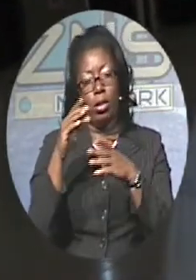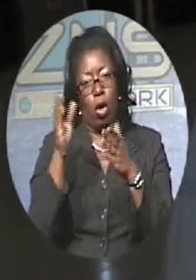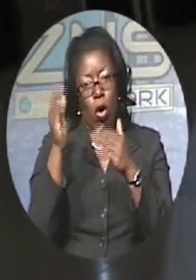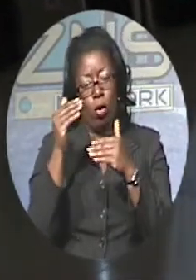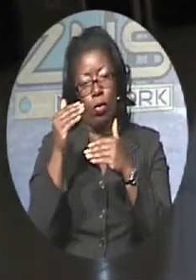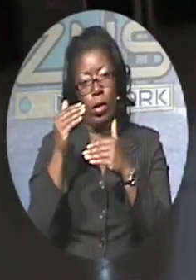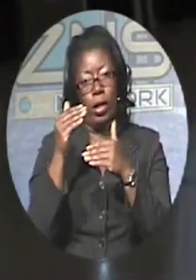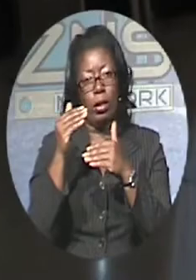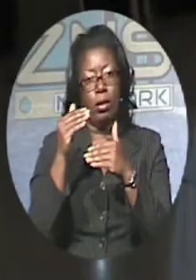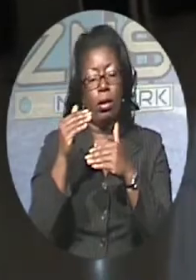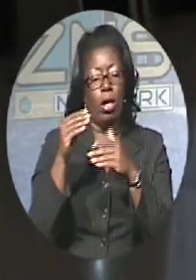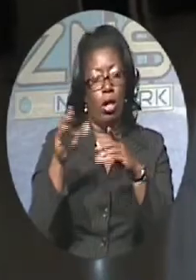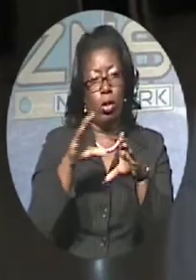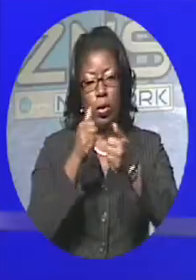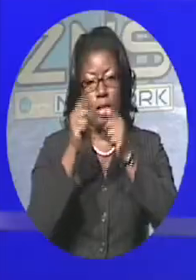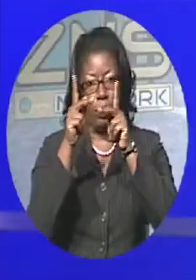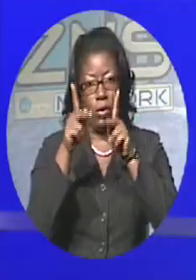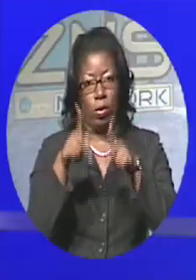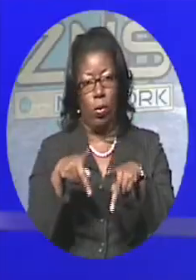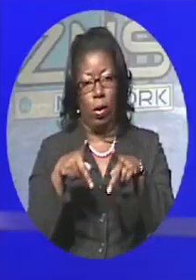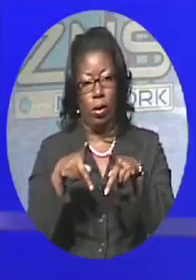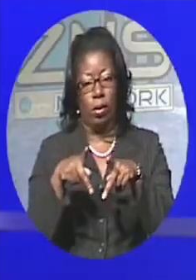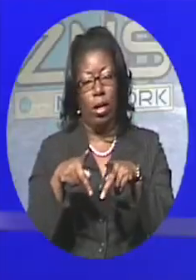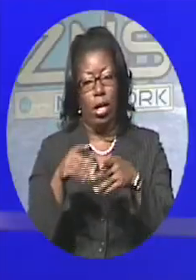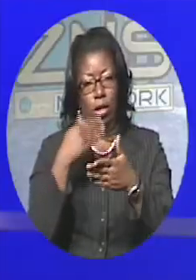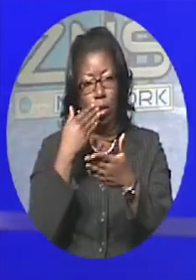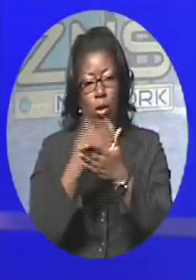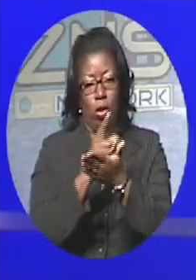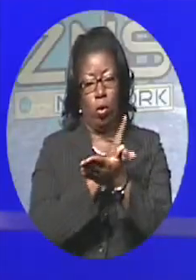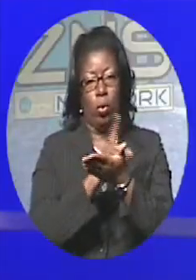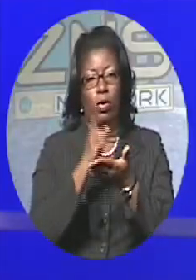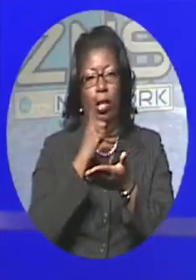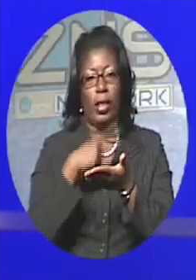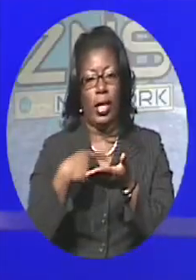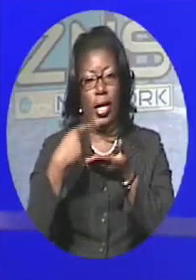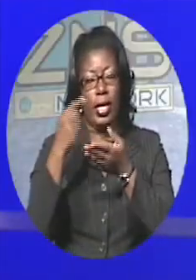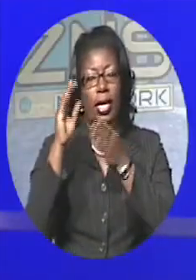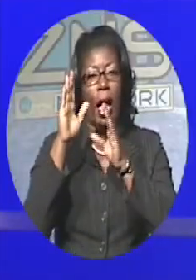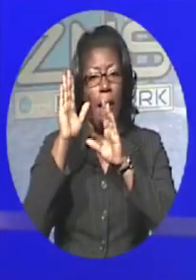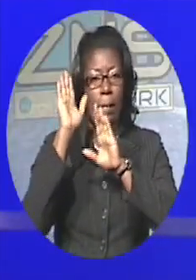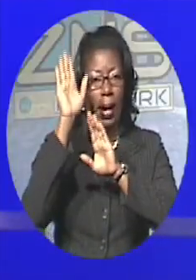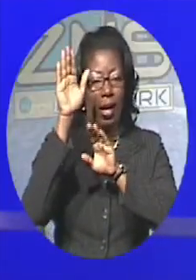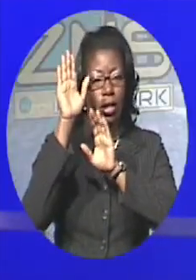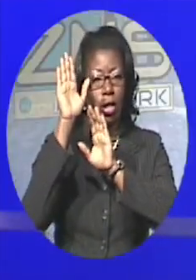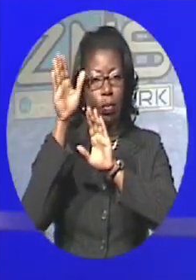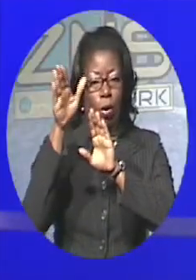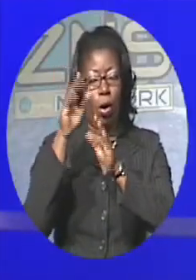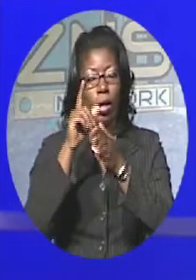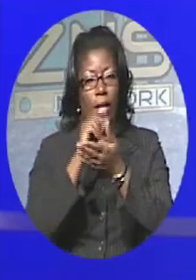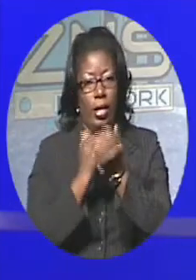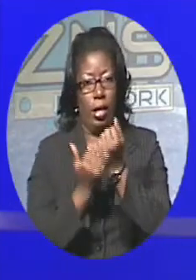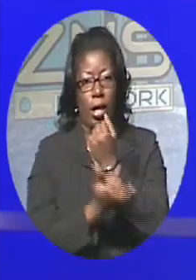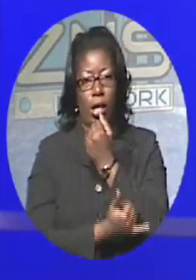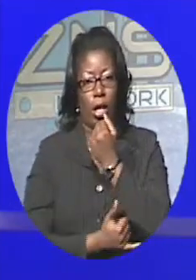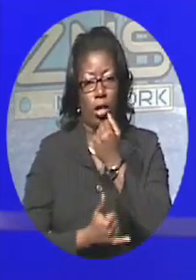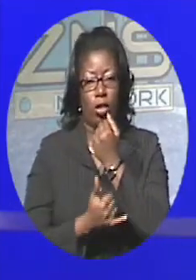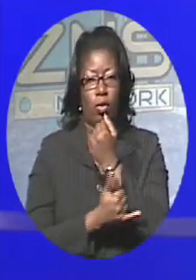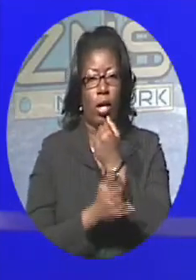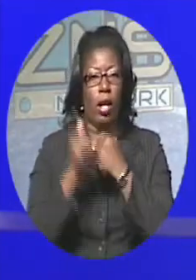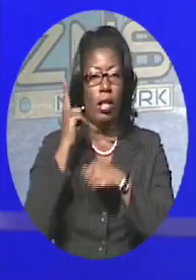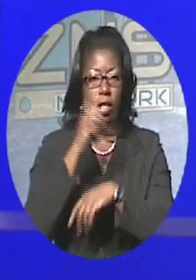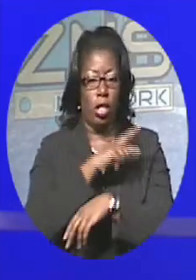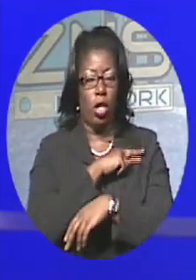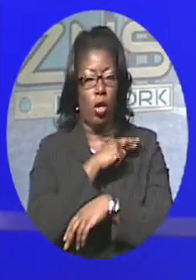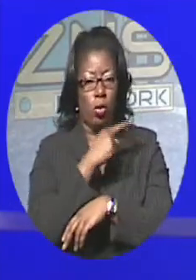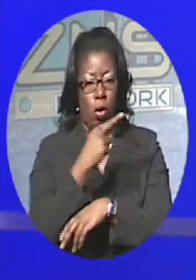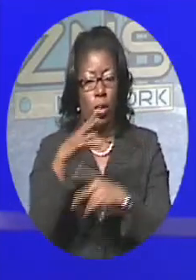30 plus medals we won last year. It's been a good week for ladies basketball in the country. As we told you last night, Waltia Roll was selected